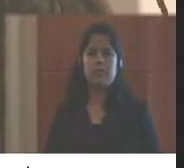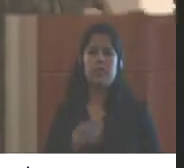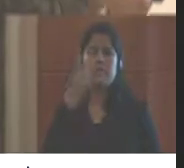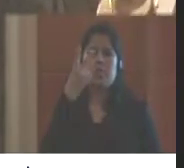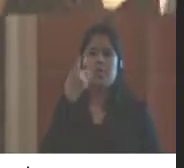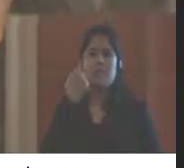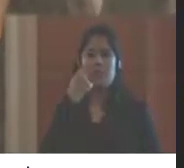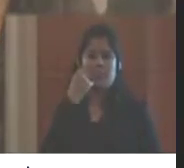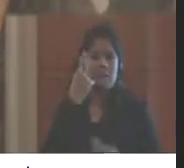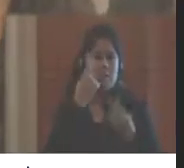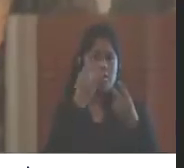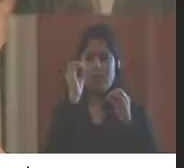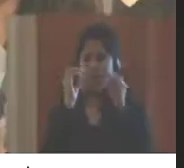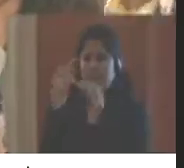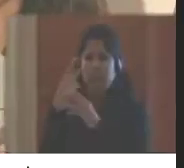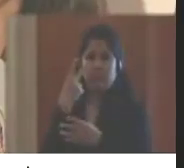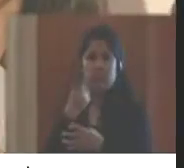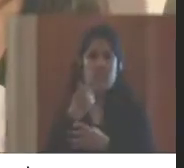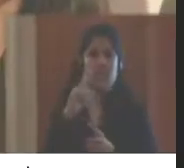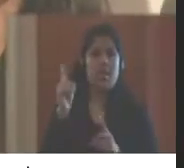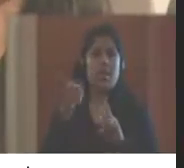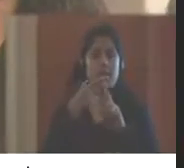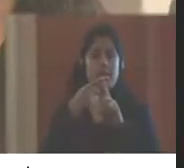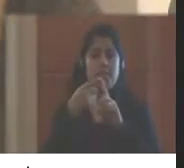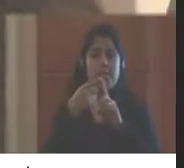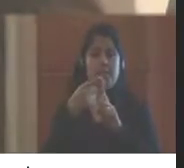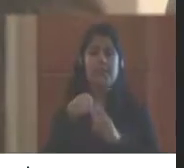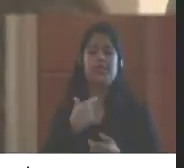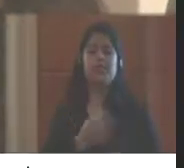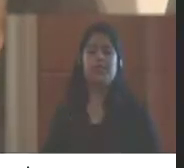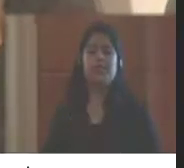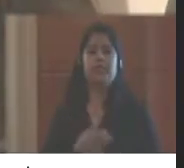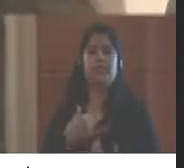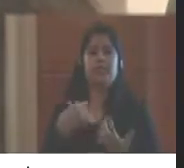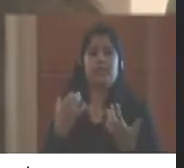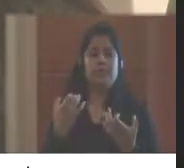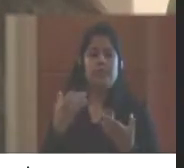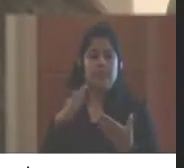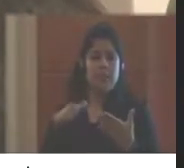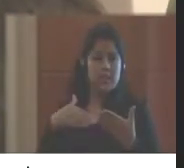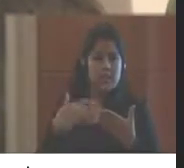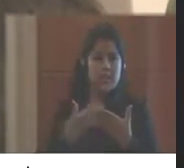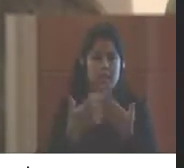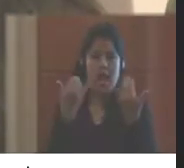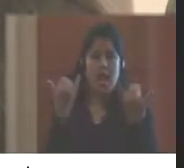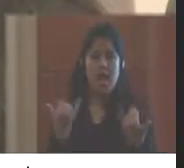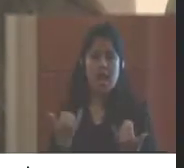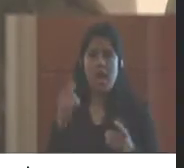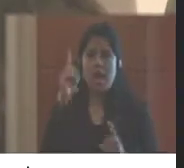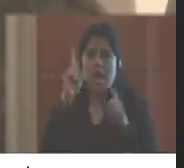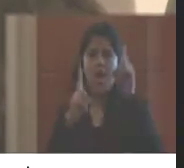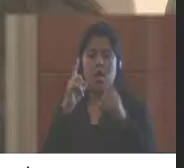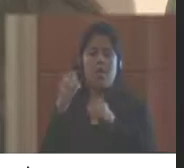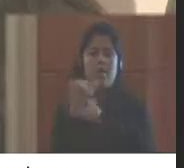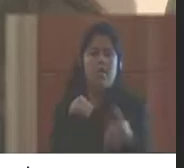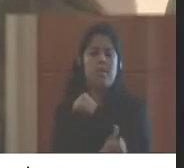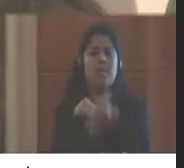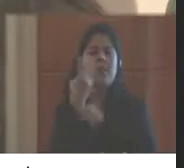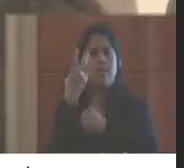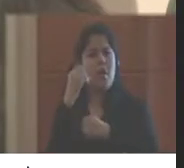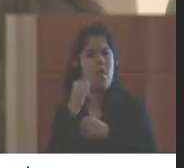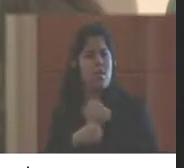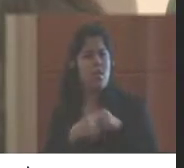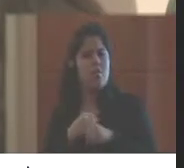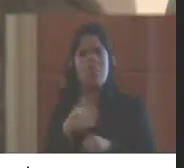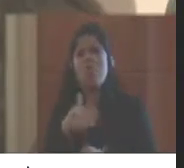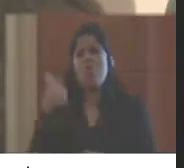I would like to thank the members of the panel. And I have two thoughts. Number one is that some countries